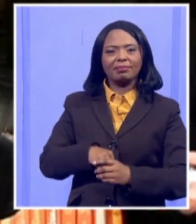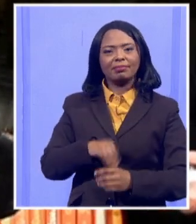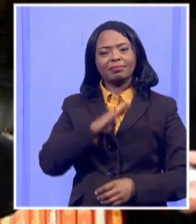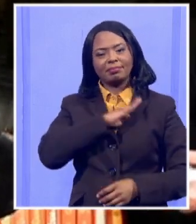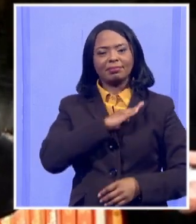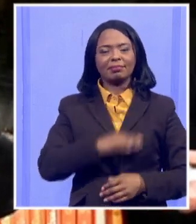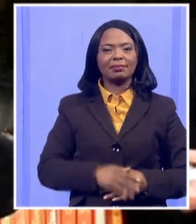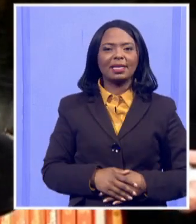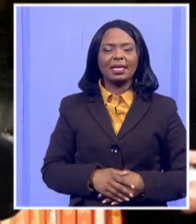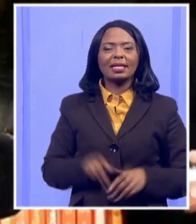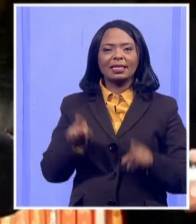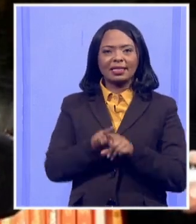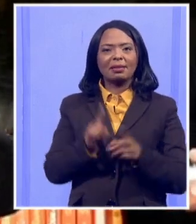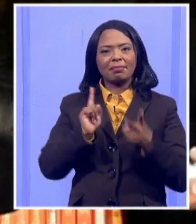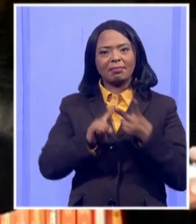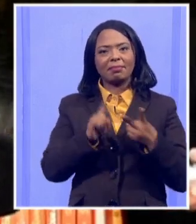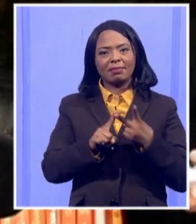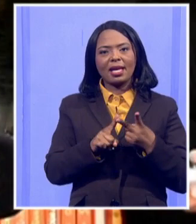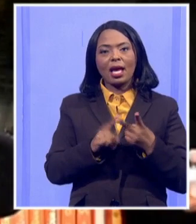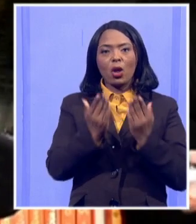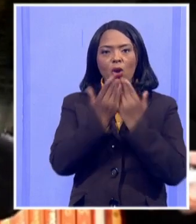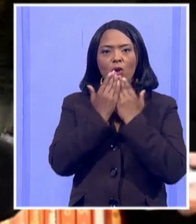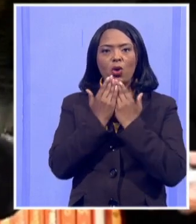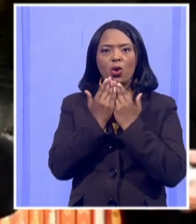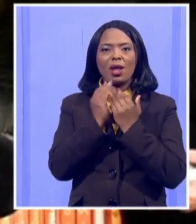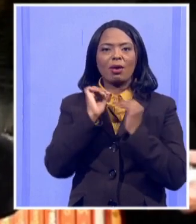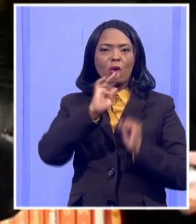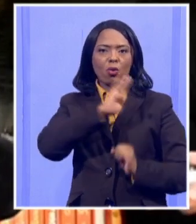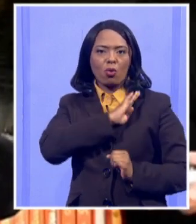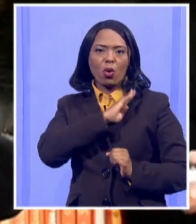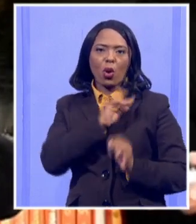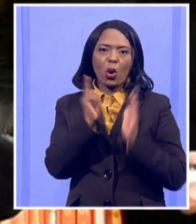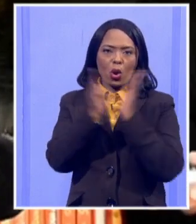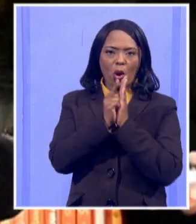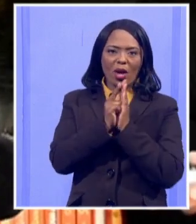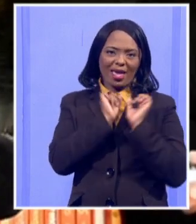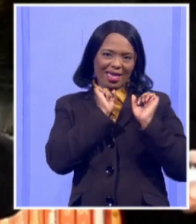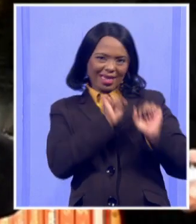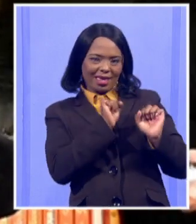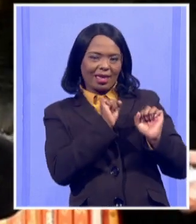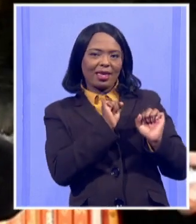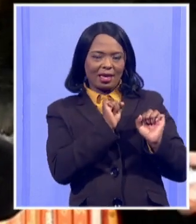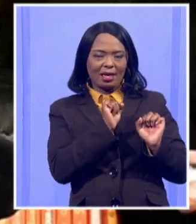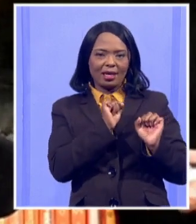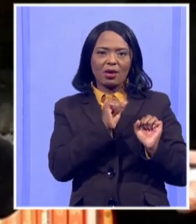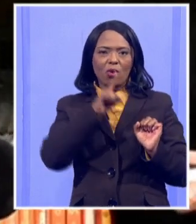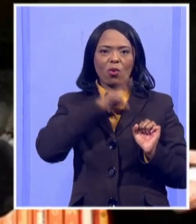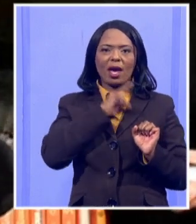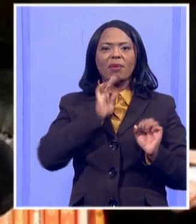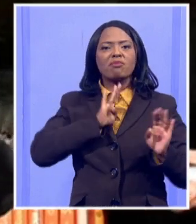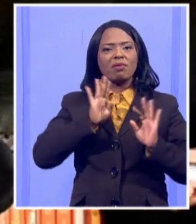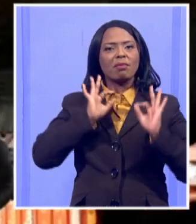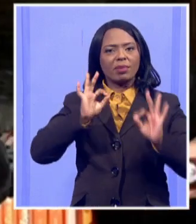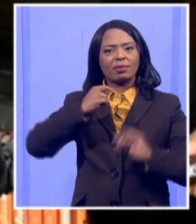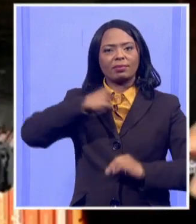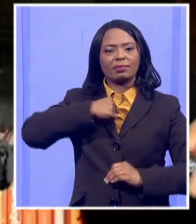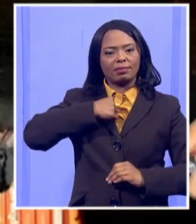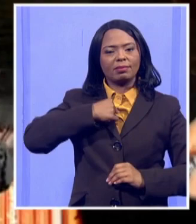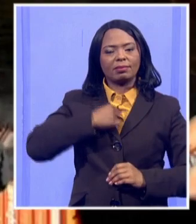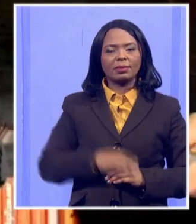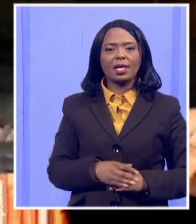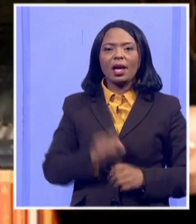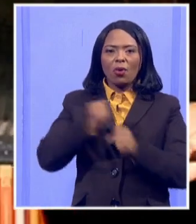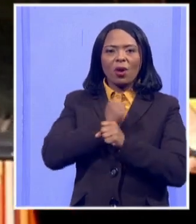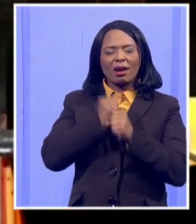go into law in the army because of me being sort of disciplined, but I really am working hard